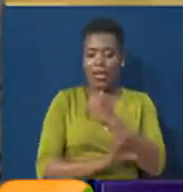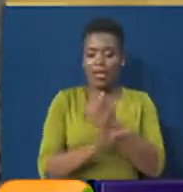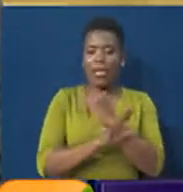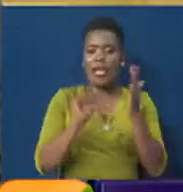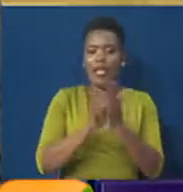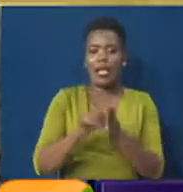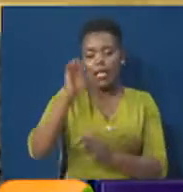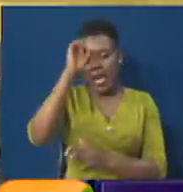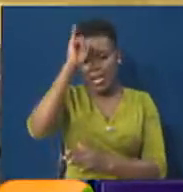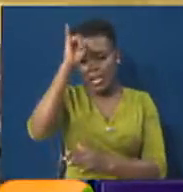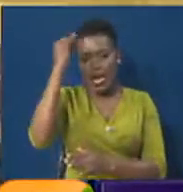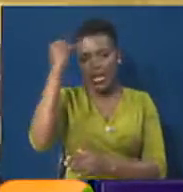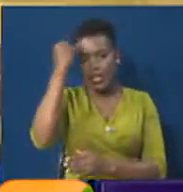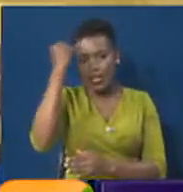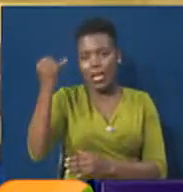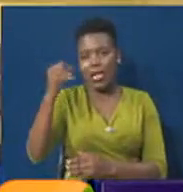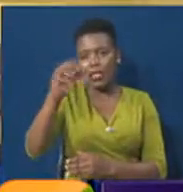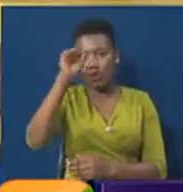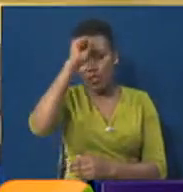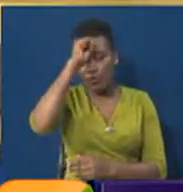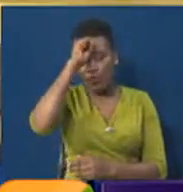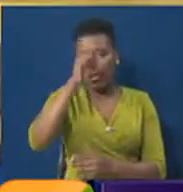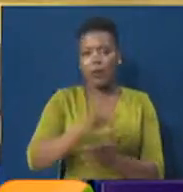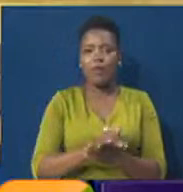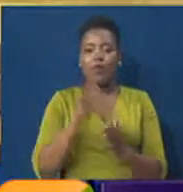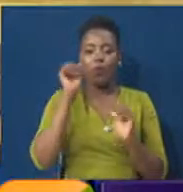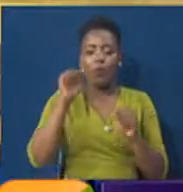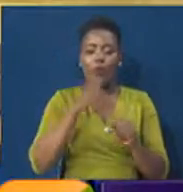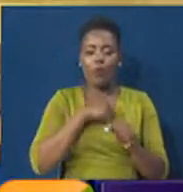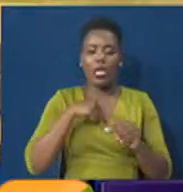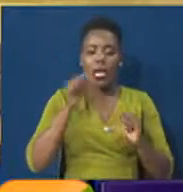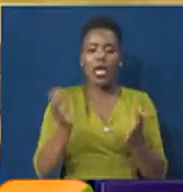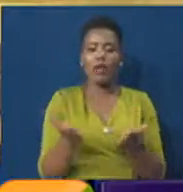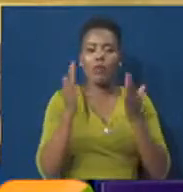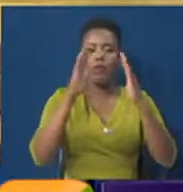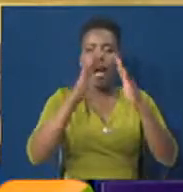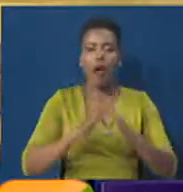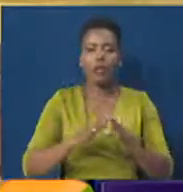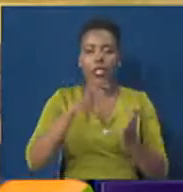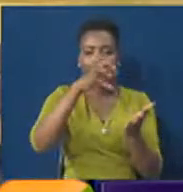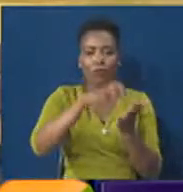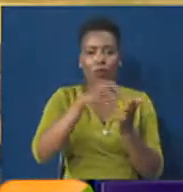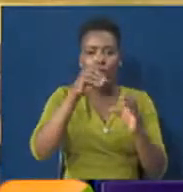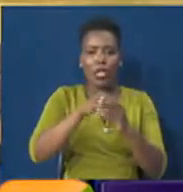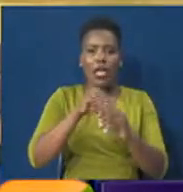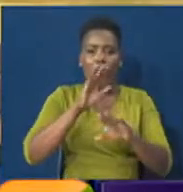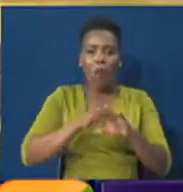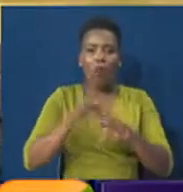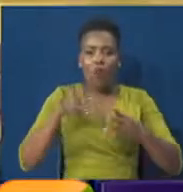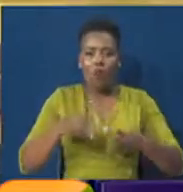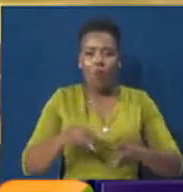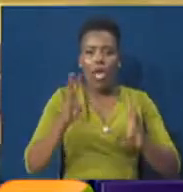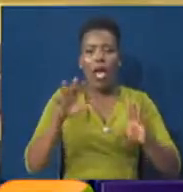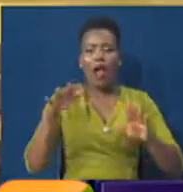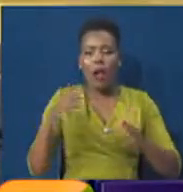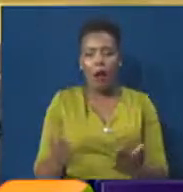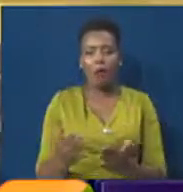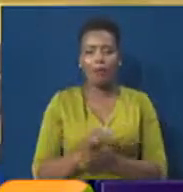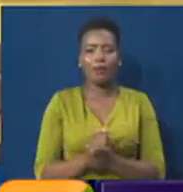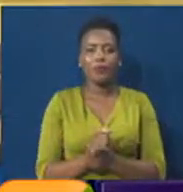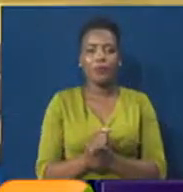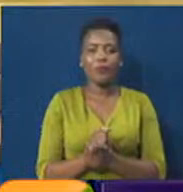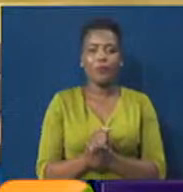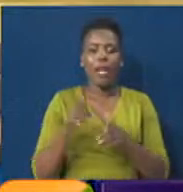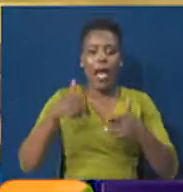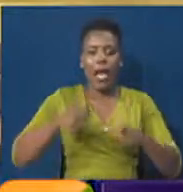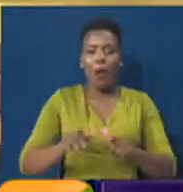is dumb. We can improve Kenyan housing situation in a massive way by enabling private sector